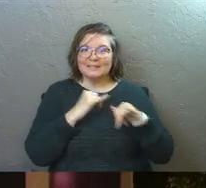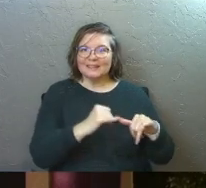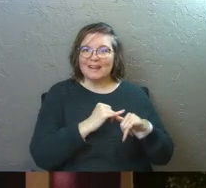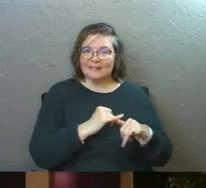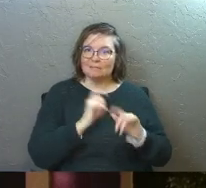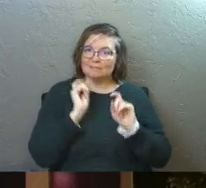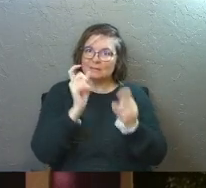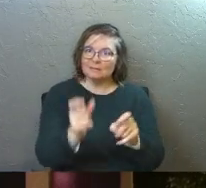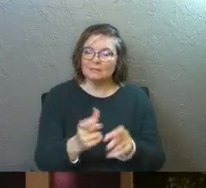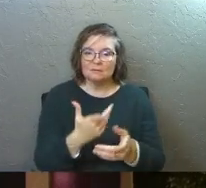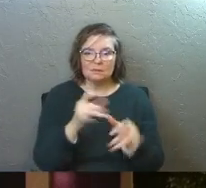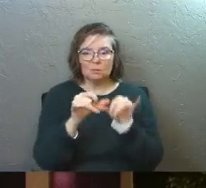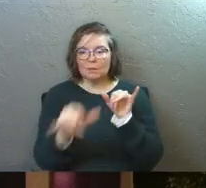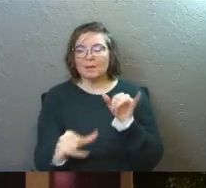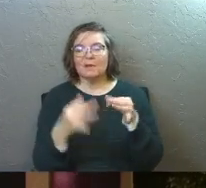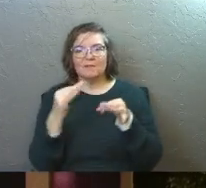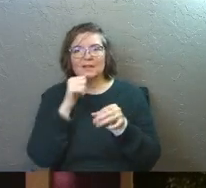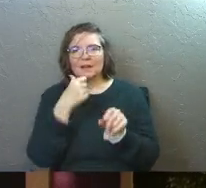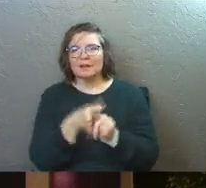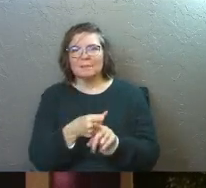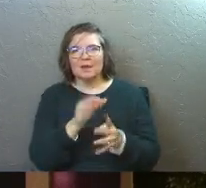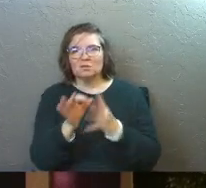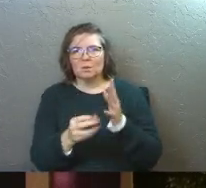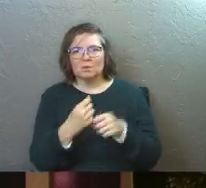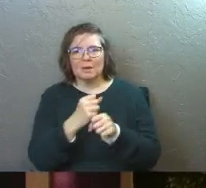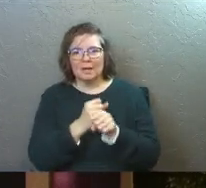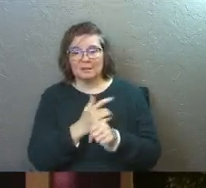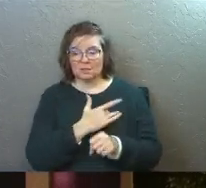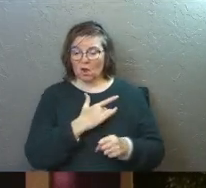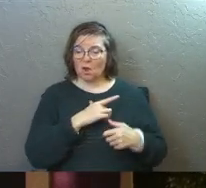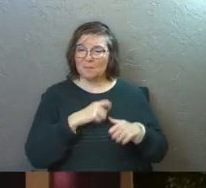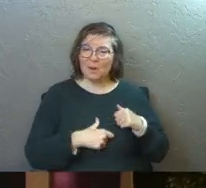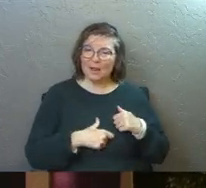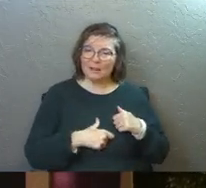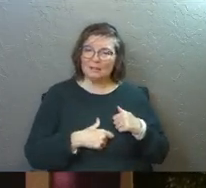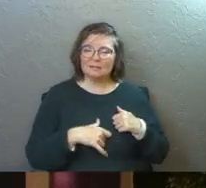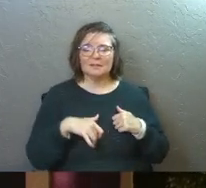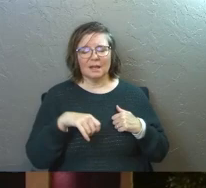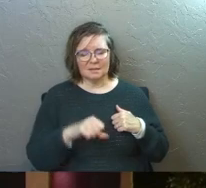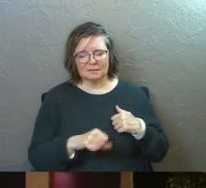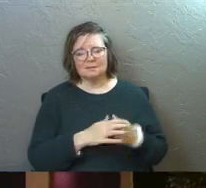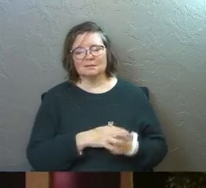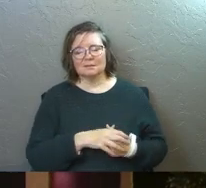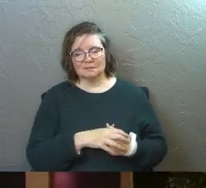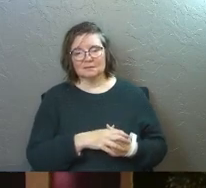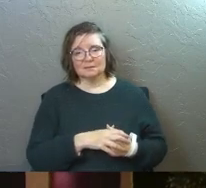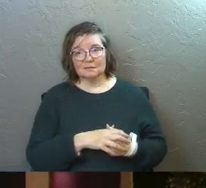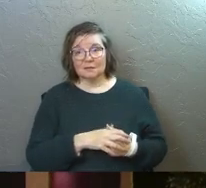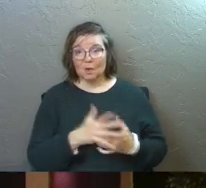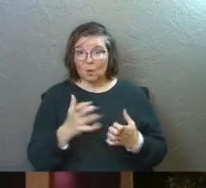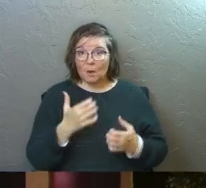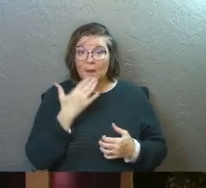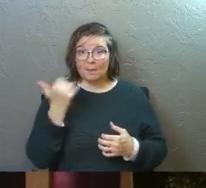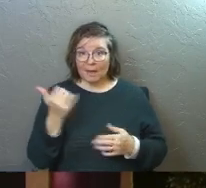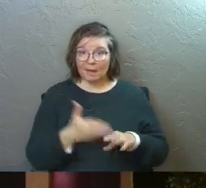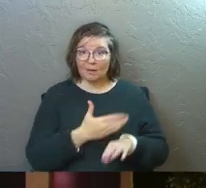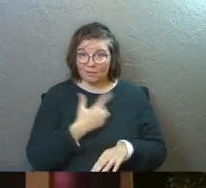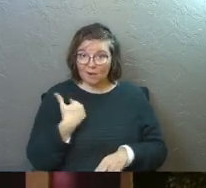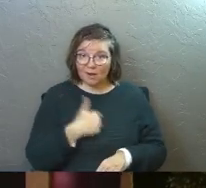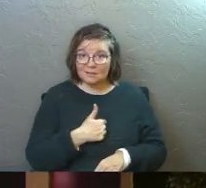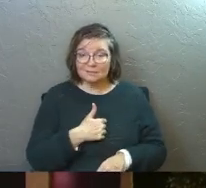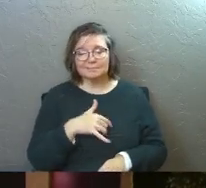faithful, not impacted by the choices that we make. Does his heart break for us? Yes. Does he want better for